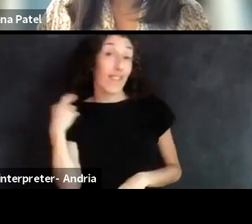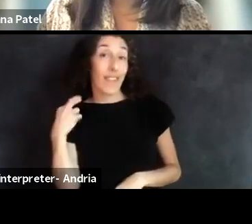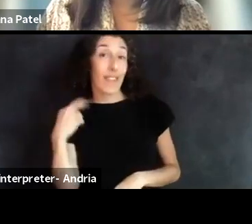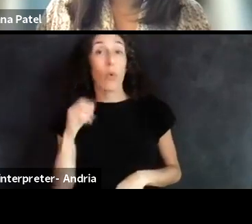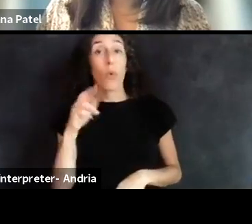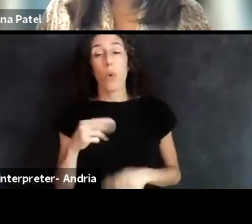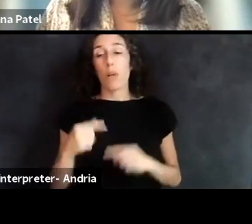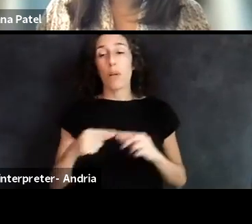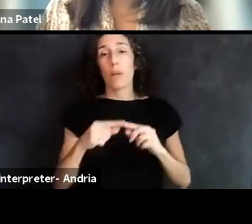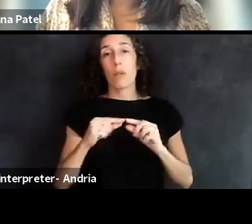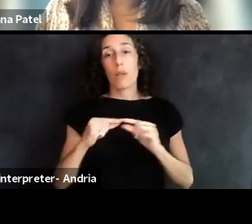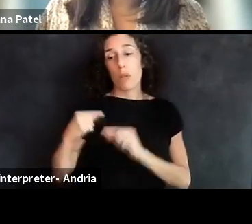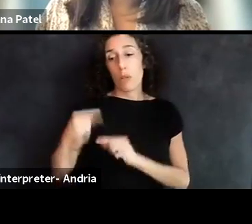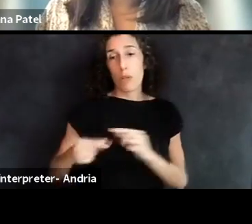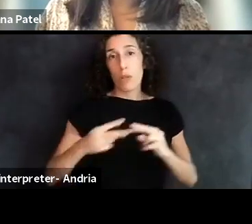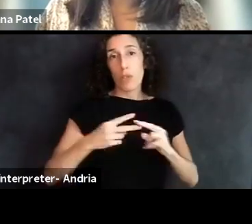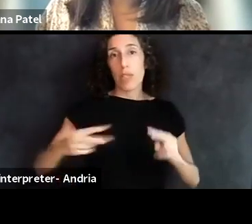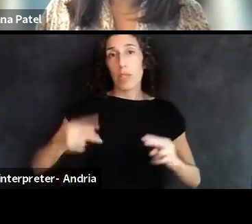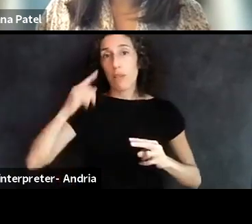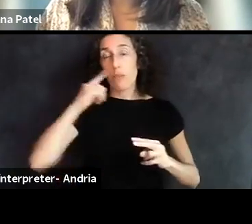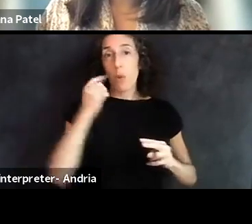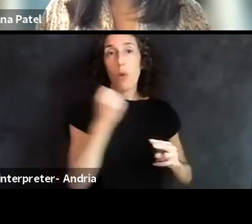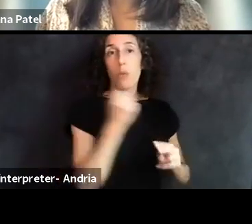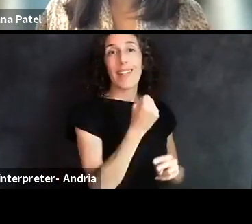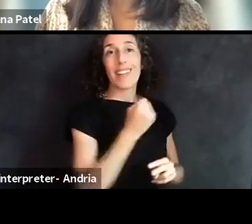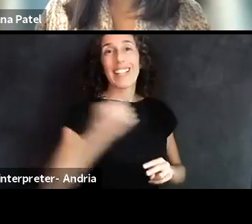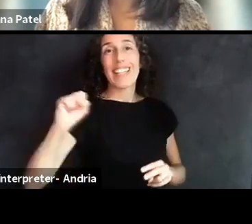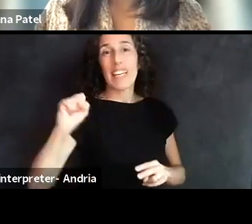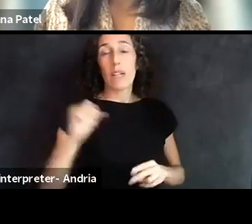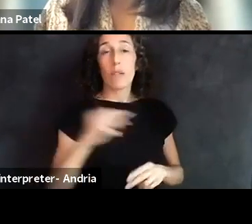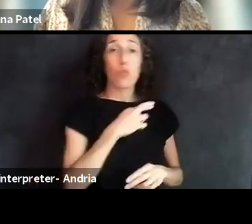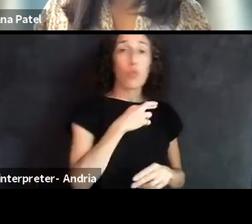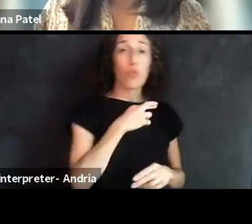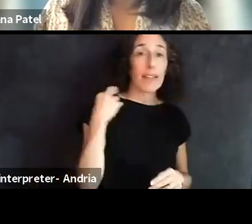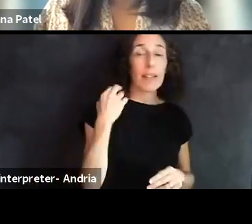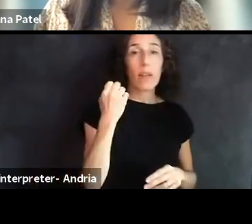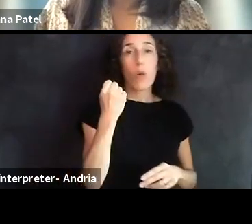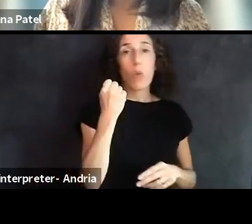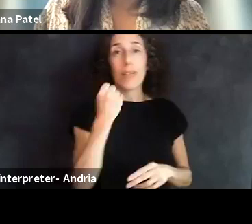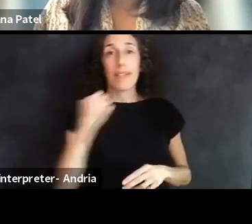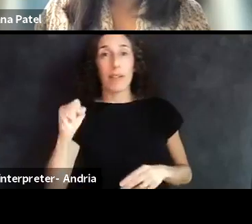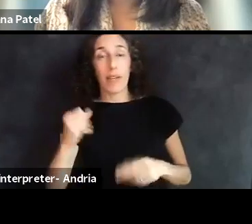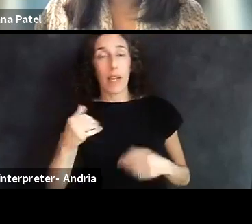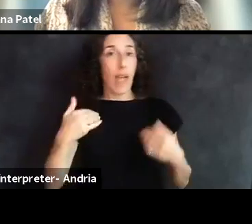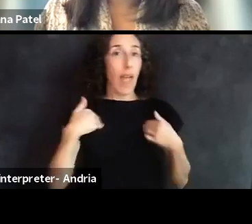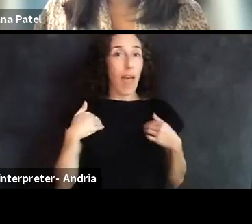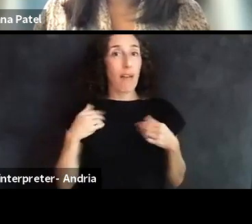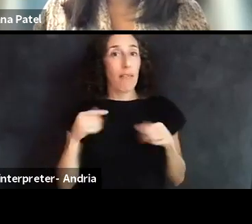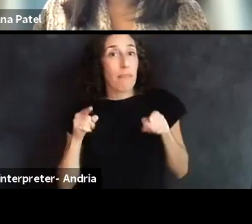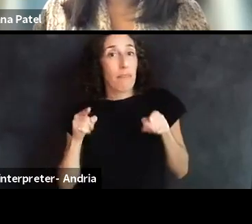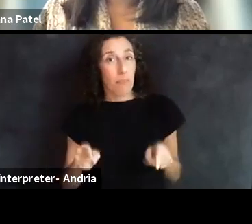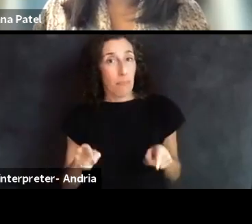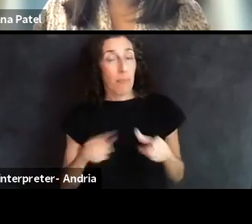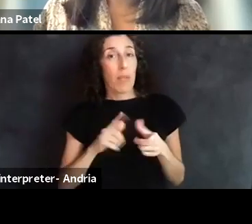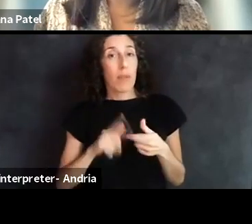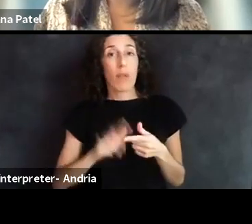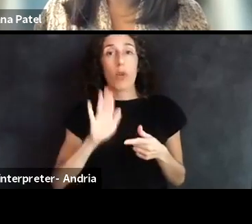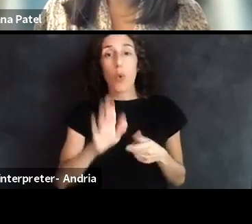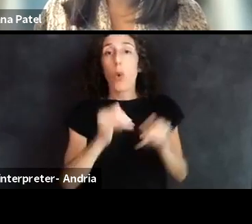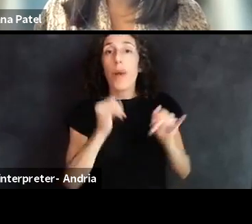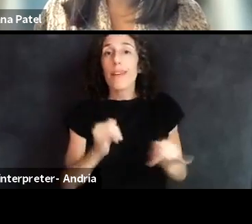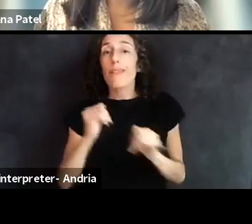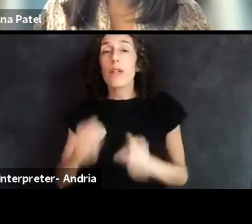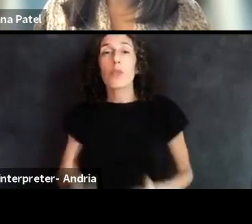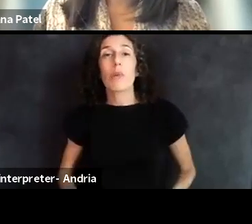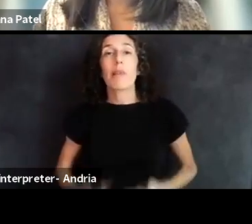what matters is what happens in your environment along the way. And so that's the goal. So to